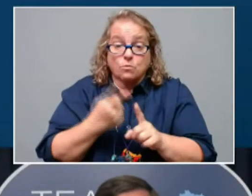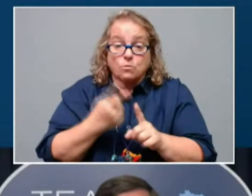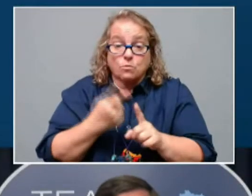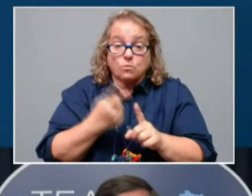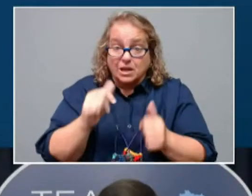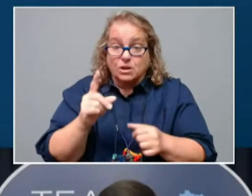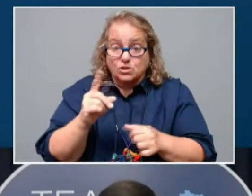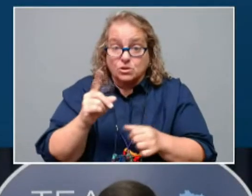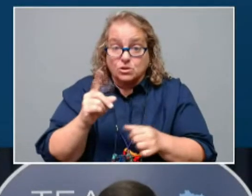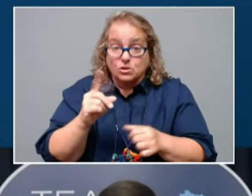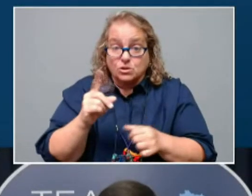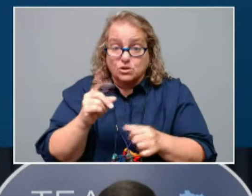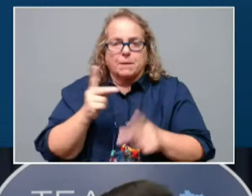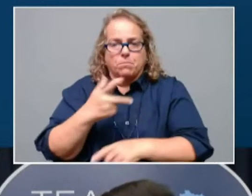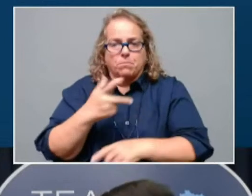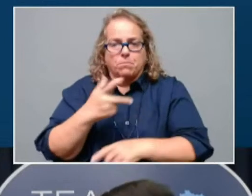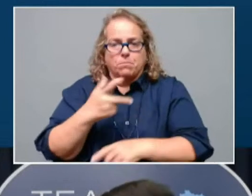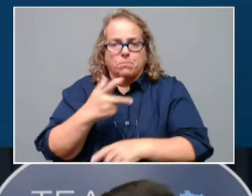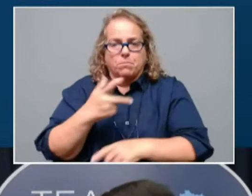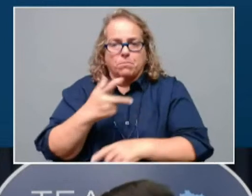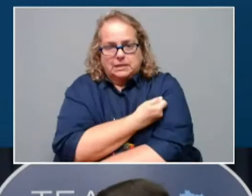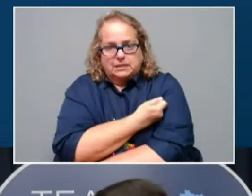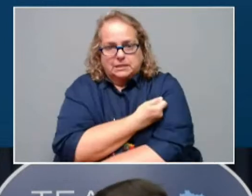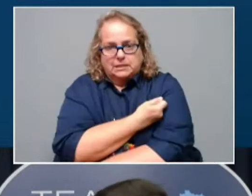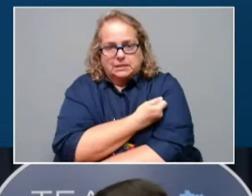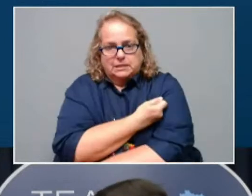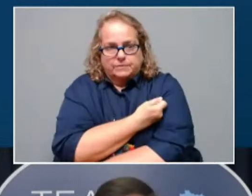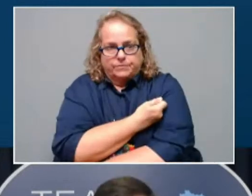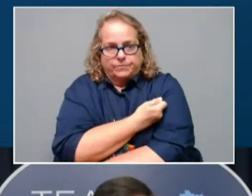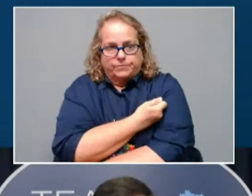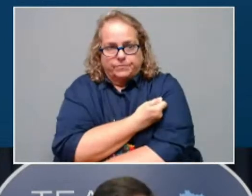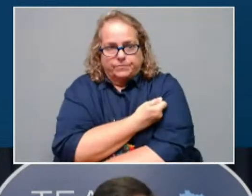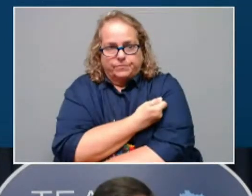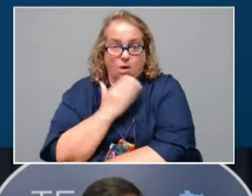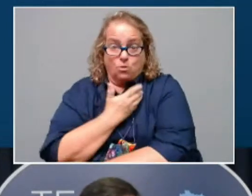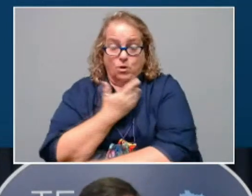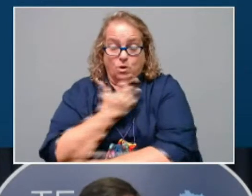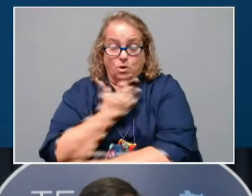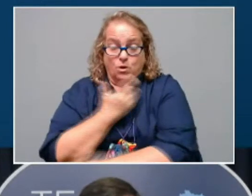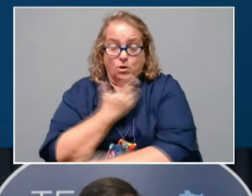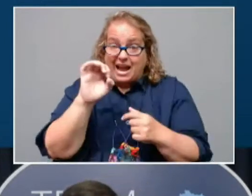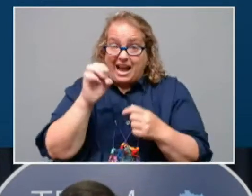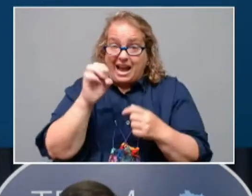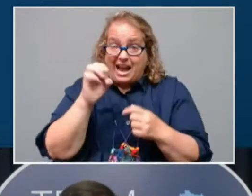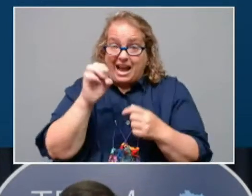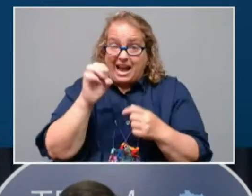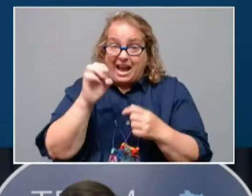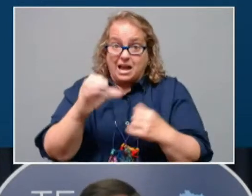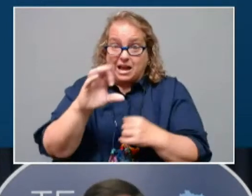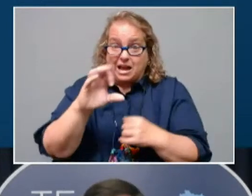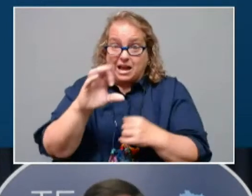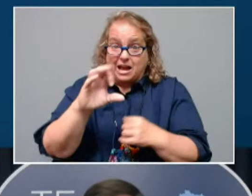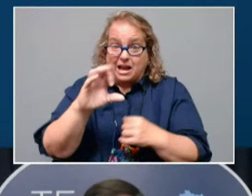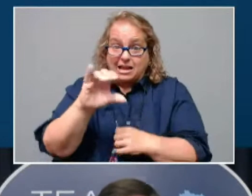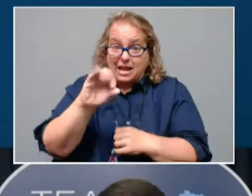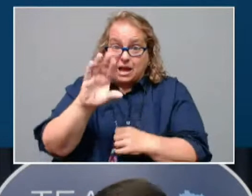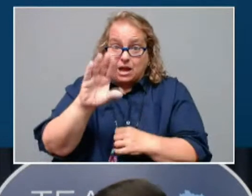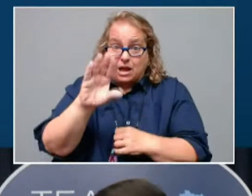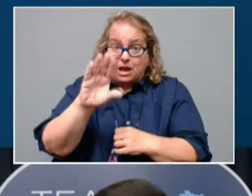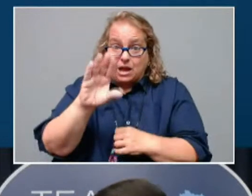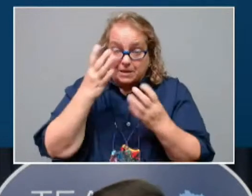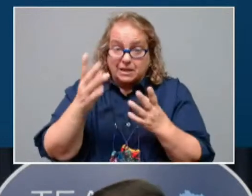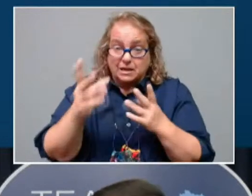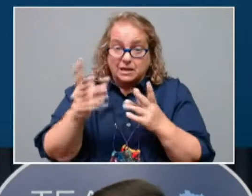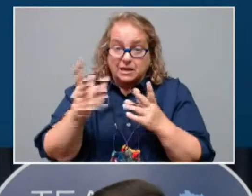people vaccinated. Heard about a big effort going on in Clay County right now. It's exciting. A number of people have